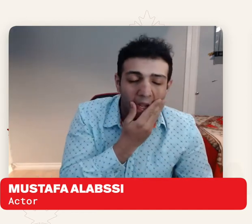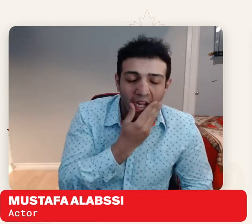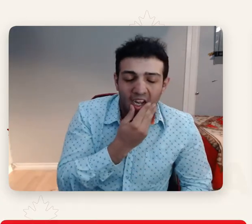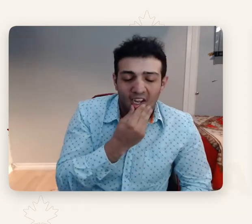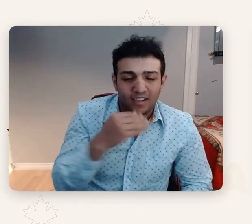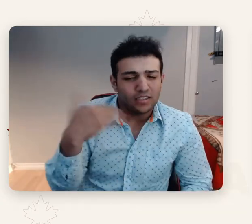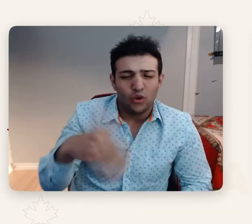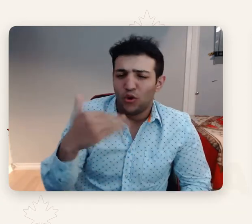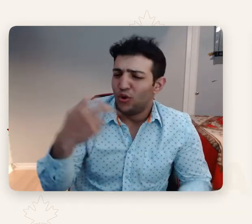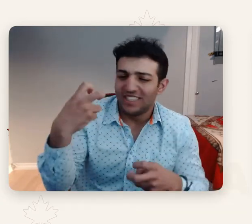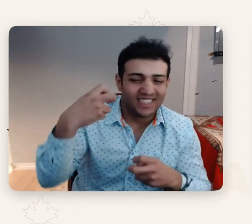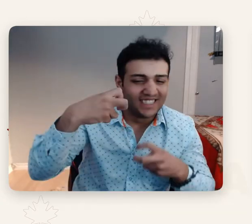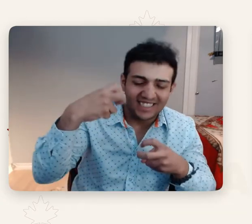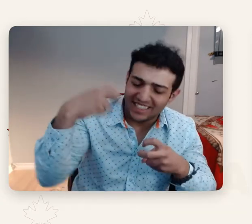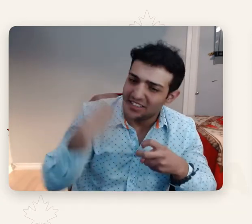Absolutely. Thank you for the question.